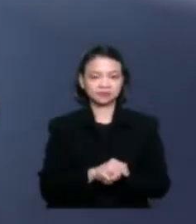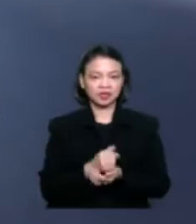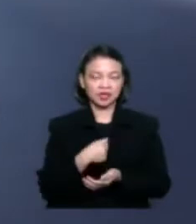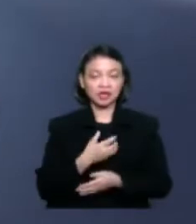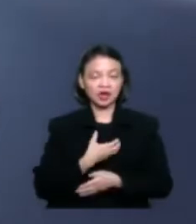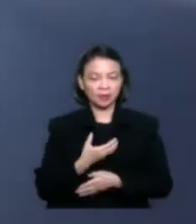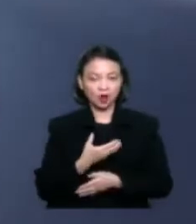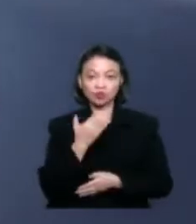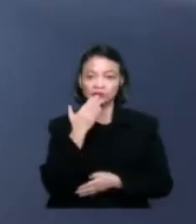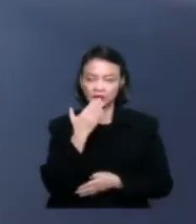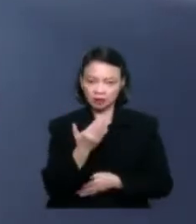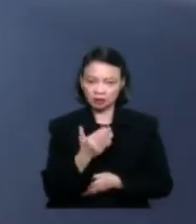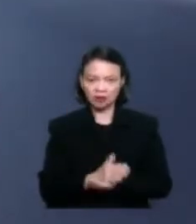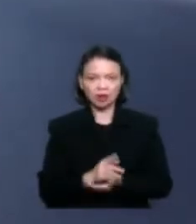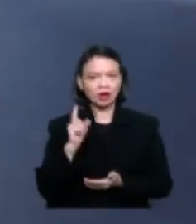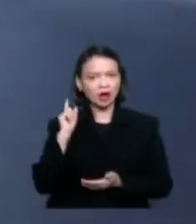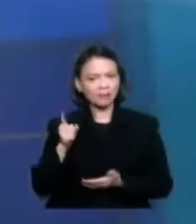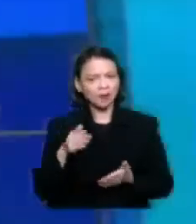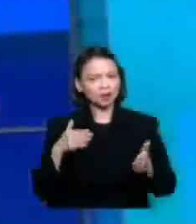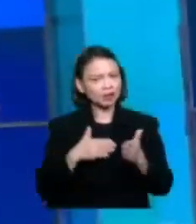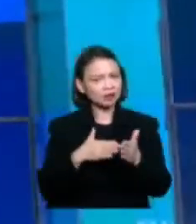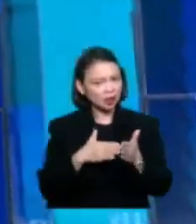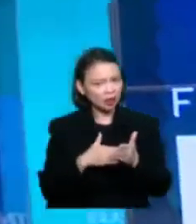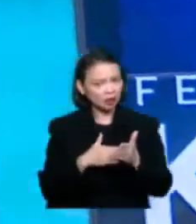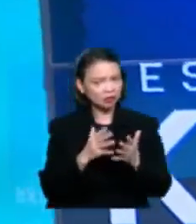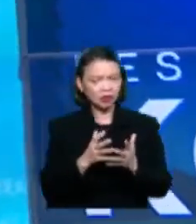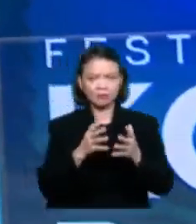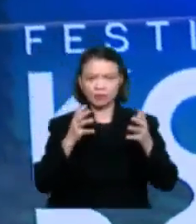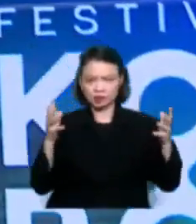urban public health in Jakarta?